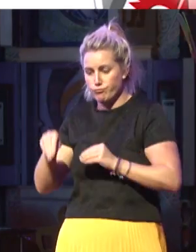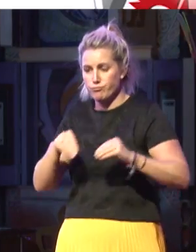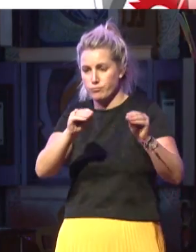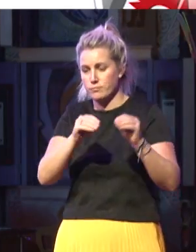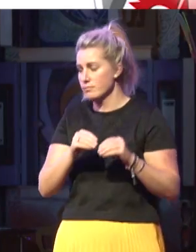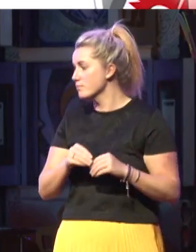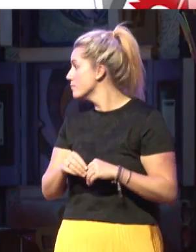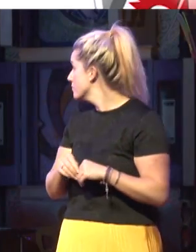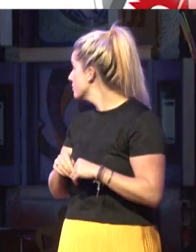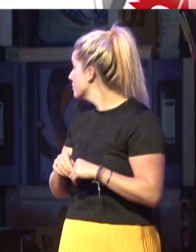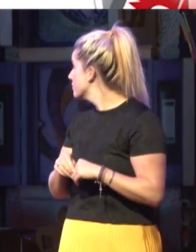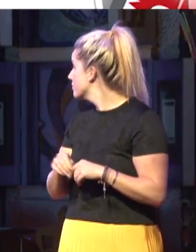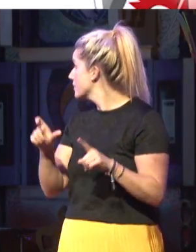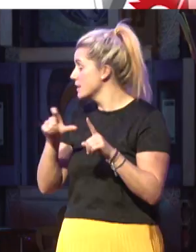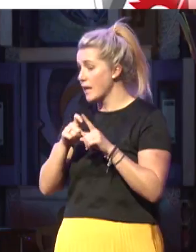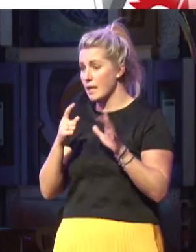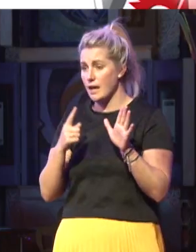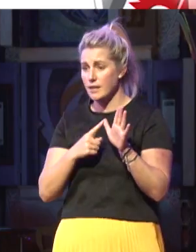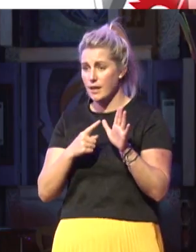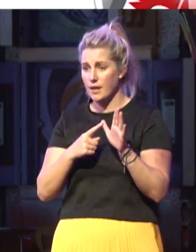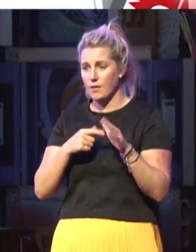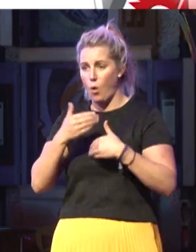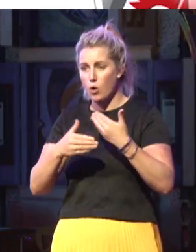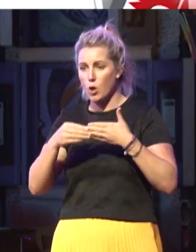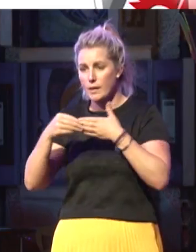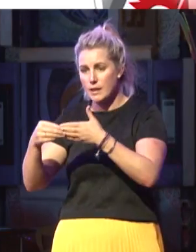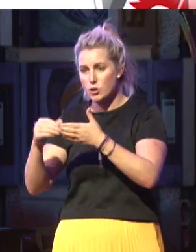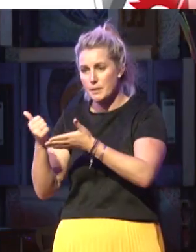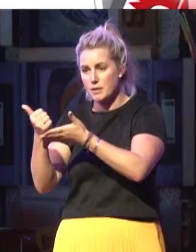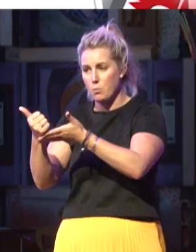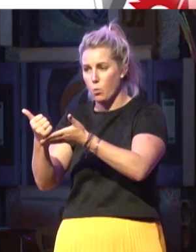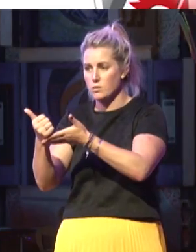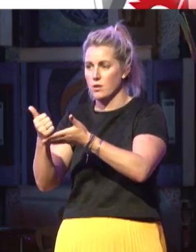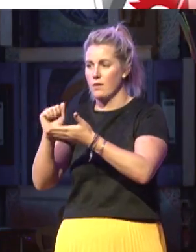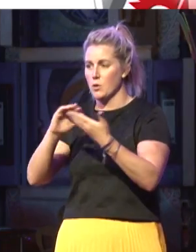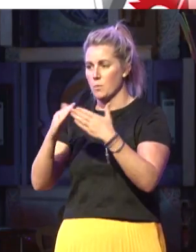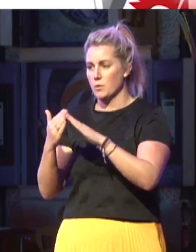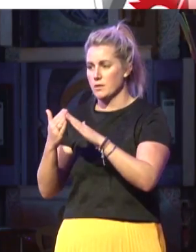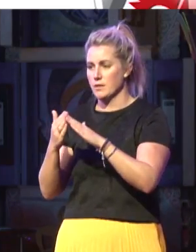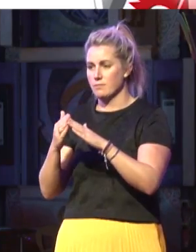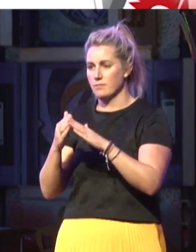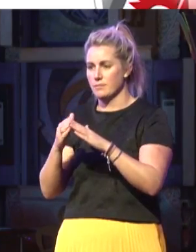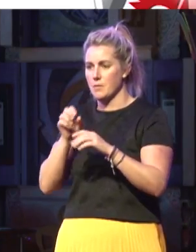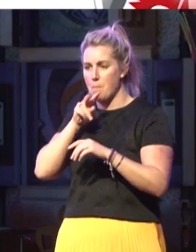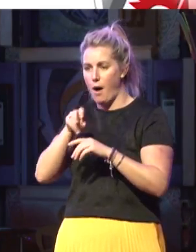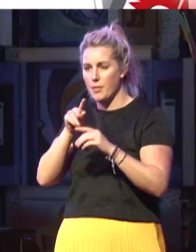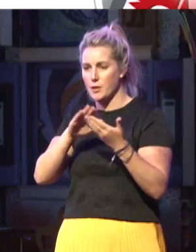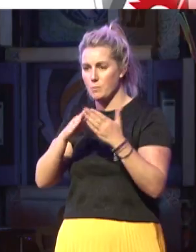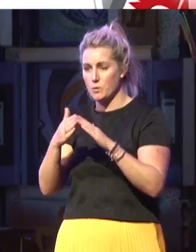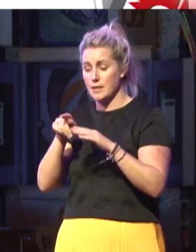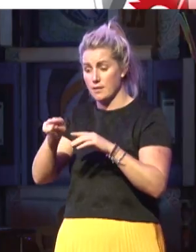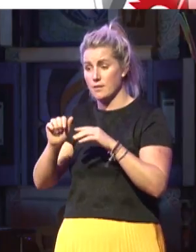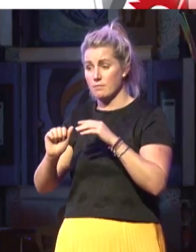Danny Adair, really important for ongoing leadership and support of the Python community in New Zealand. So Danny founded